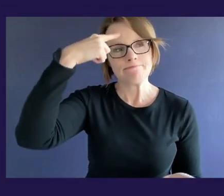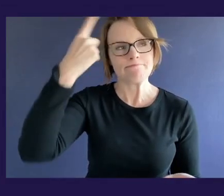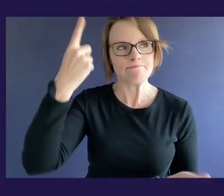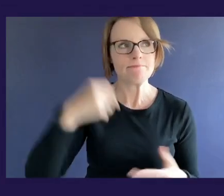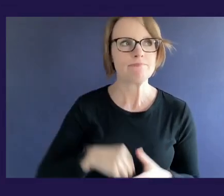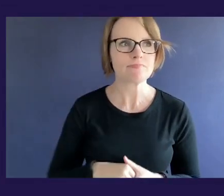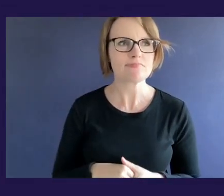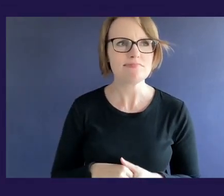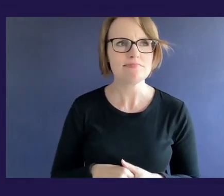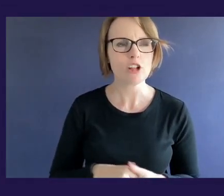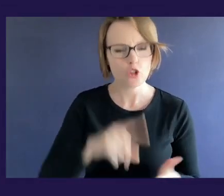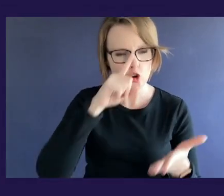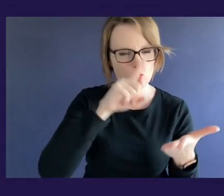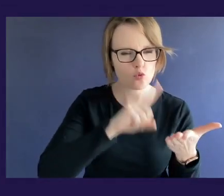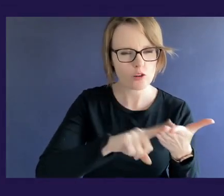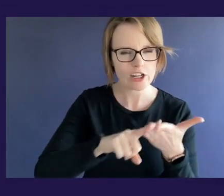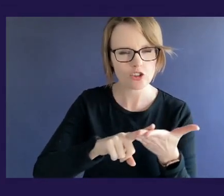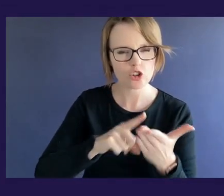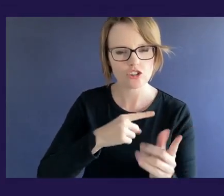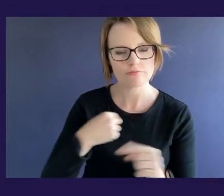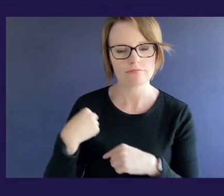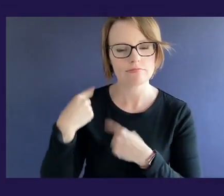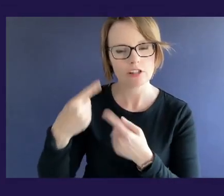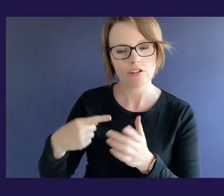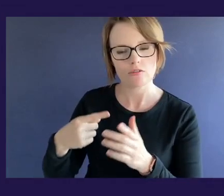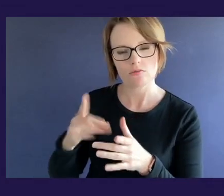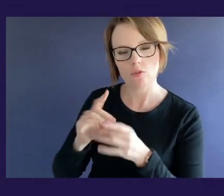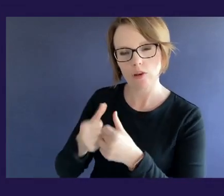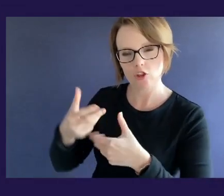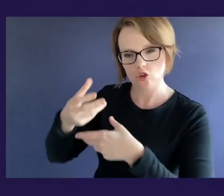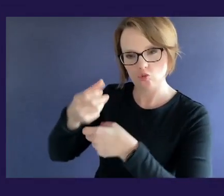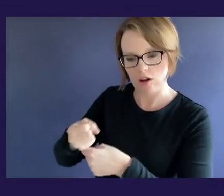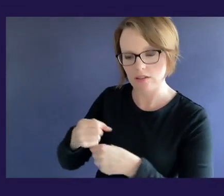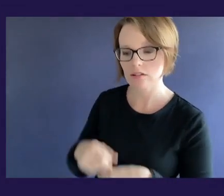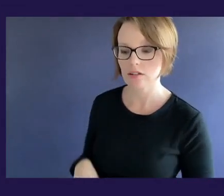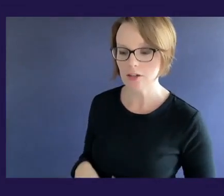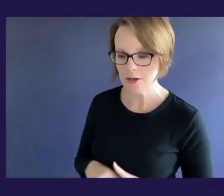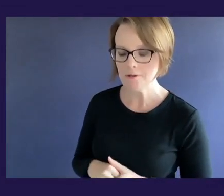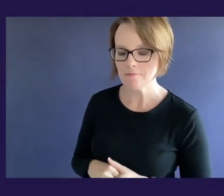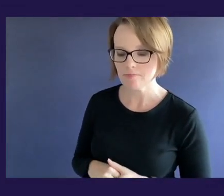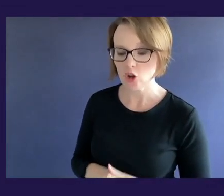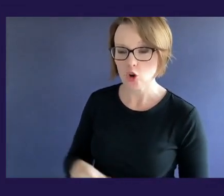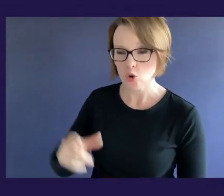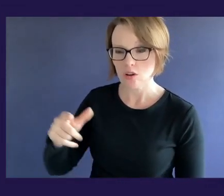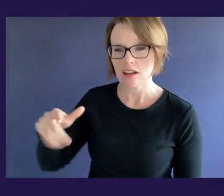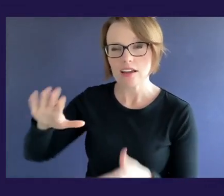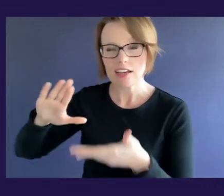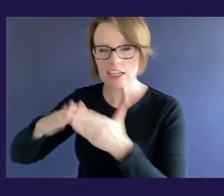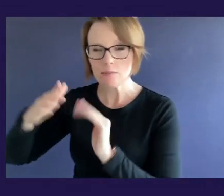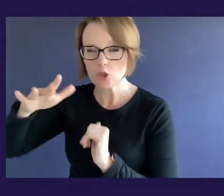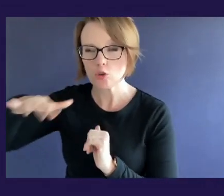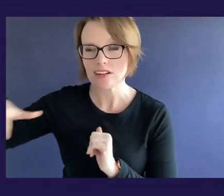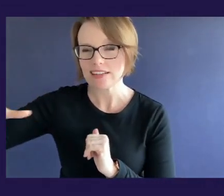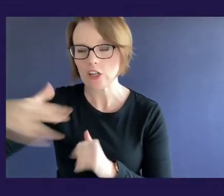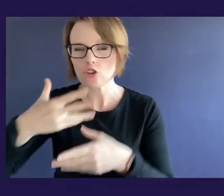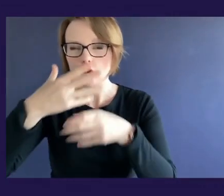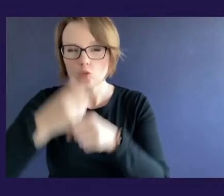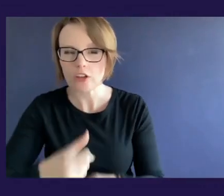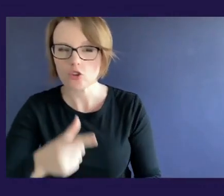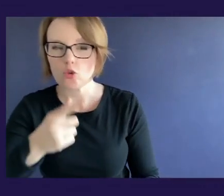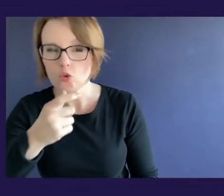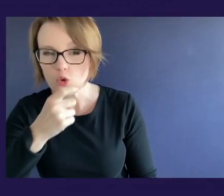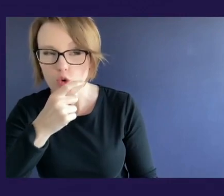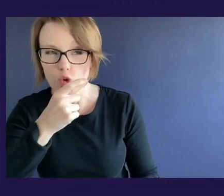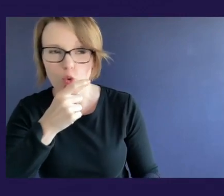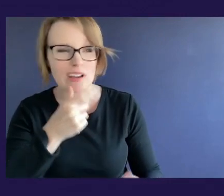most trusted professionals through a health crisis are one's own direct care providers, doctors, nurses, social